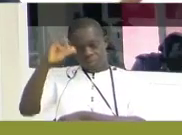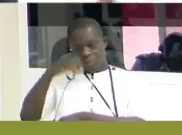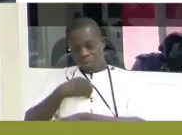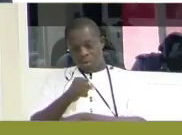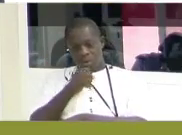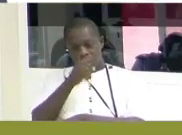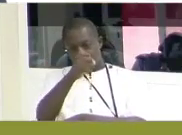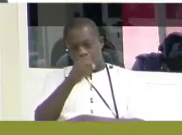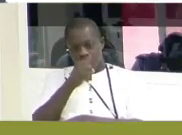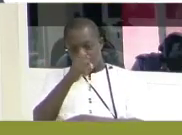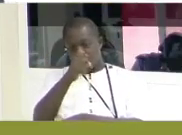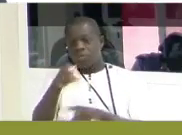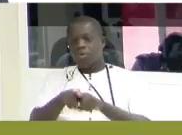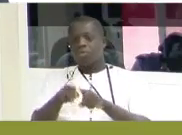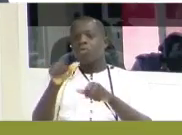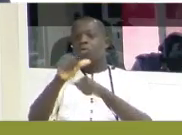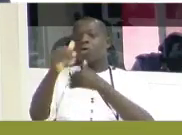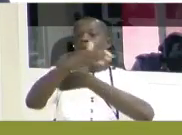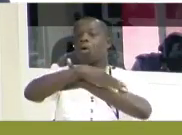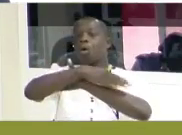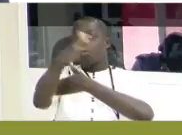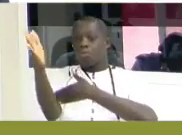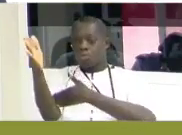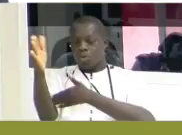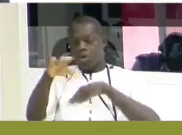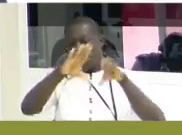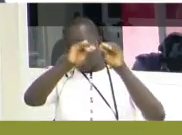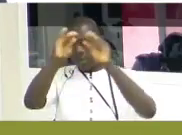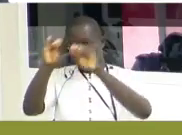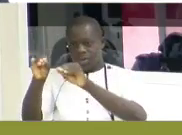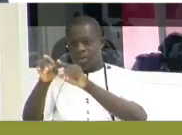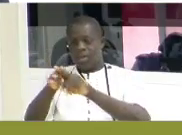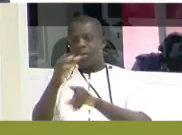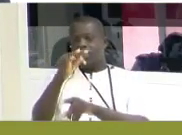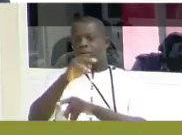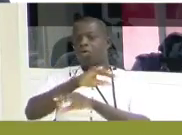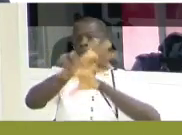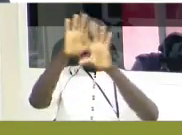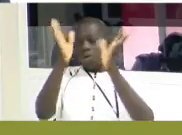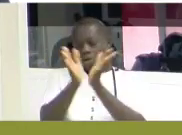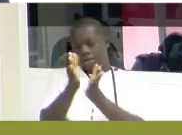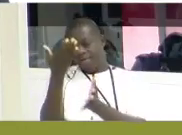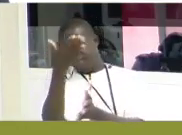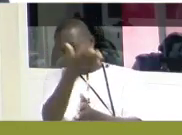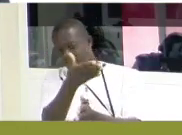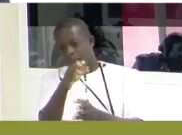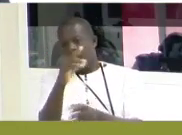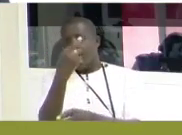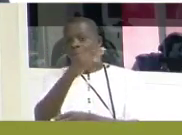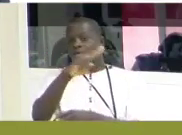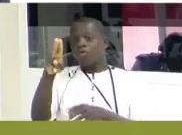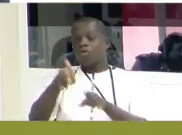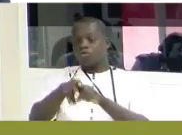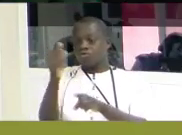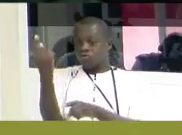where it's an open function, all of you will be there. But otherwise, you will just wait outside to interview whoever was with the president at the